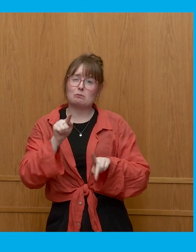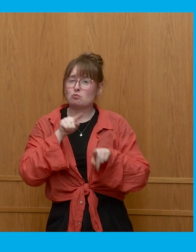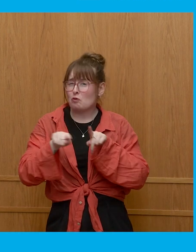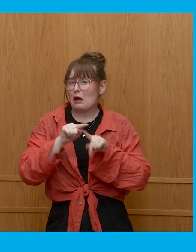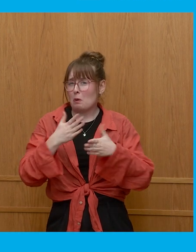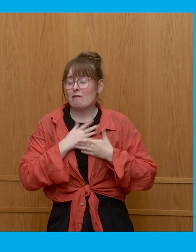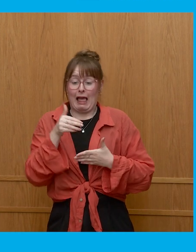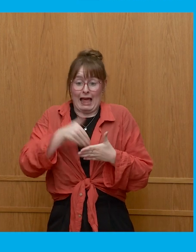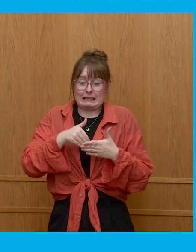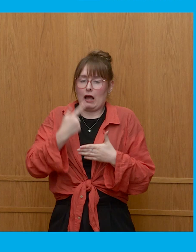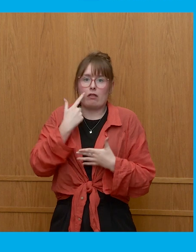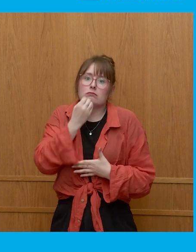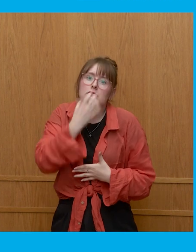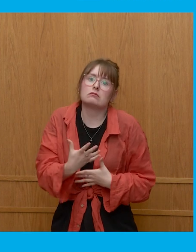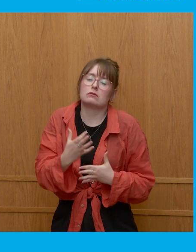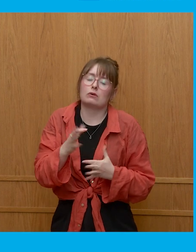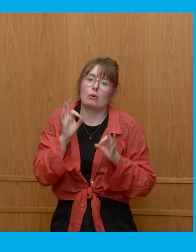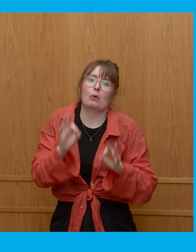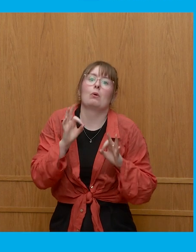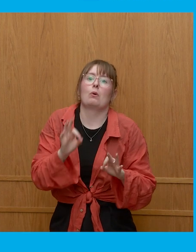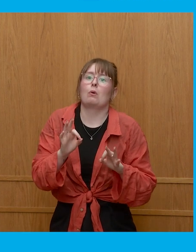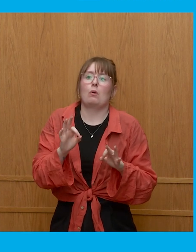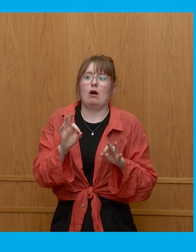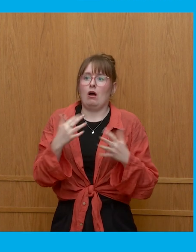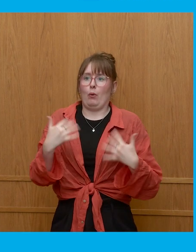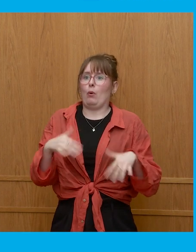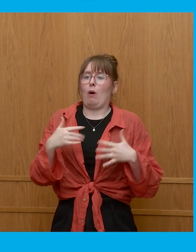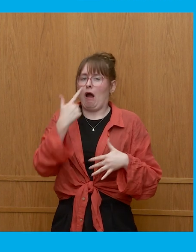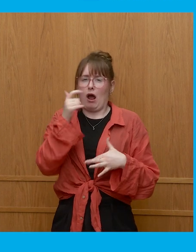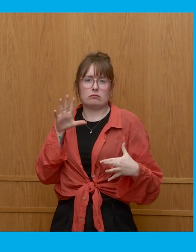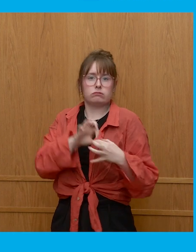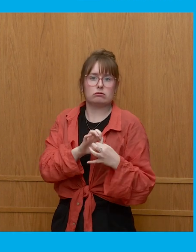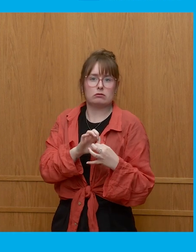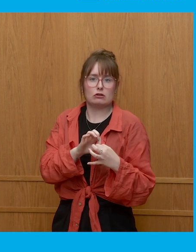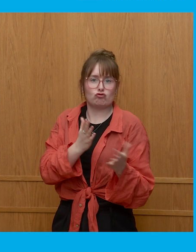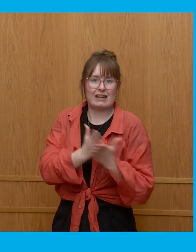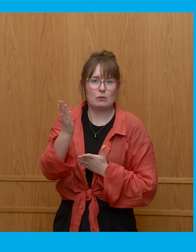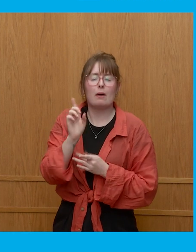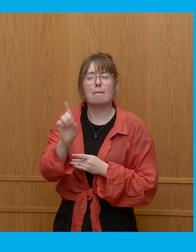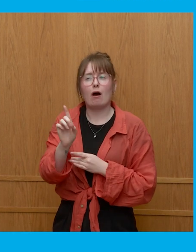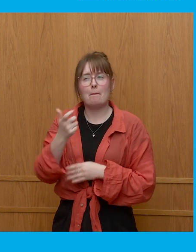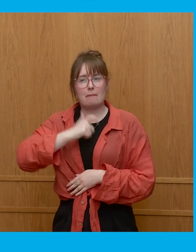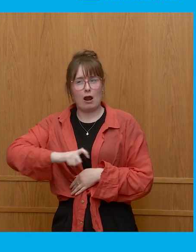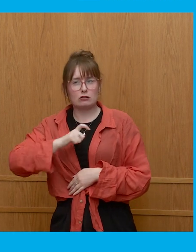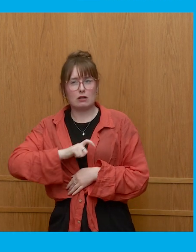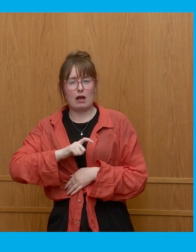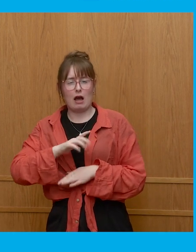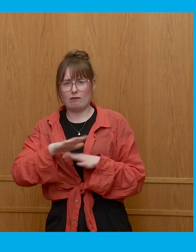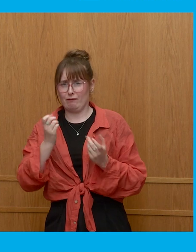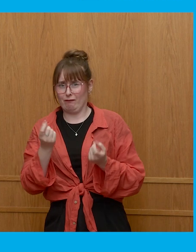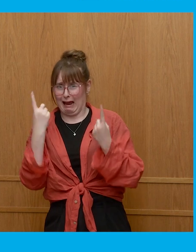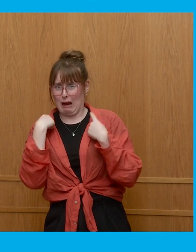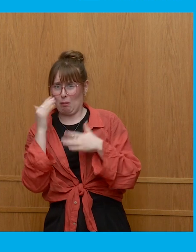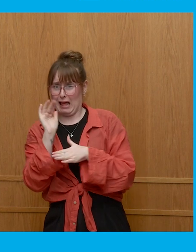On the inside, I think it's amazing. It's beautiful. I can respond to it immediately. Personally, I don't quite get it on the outside